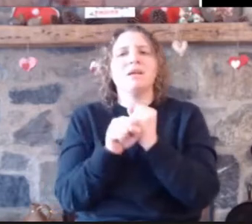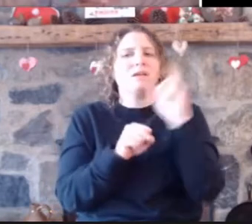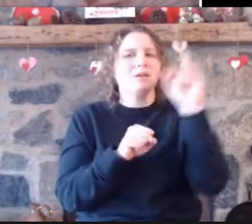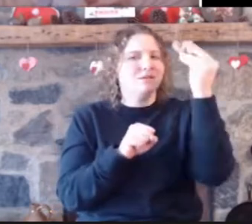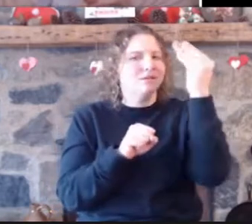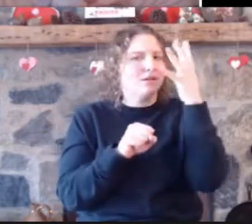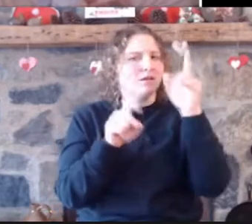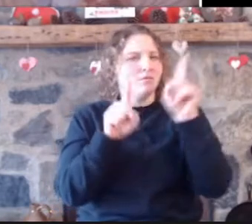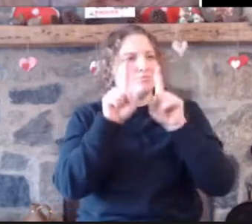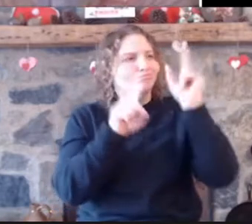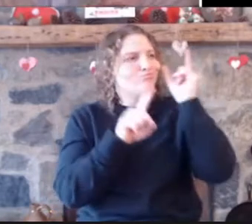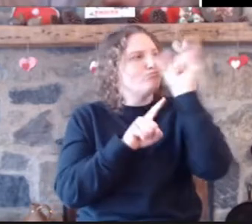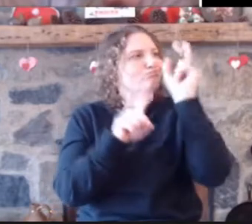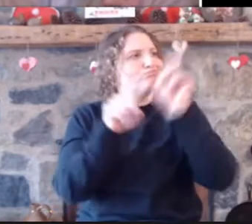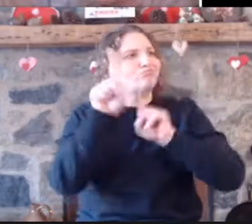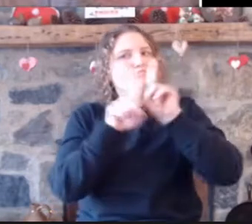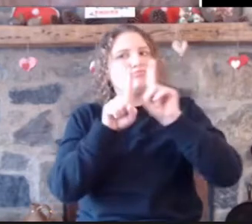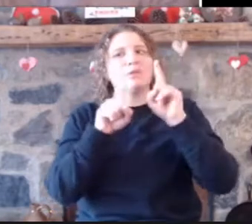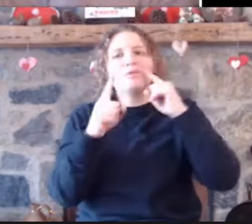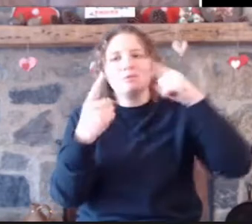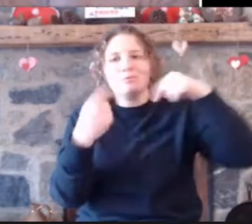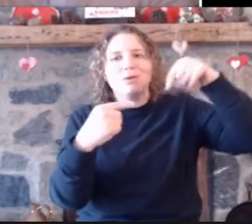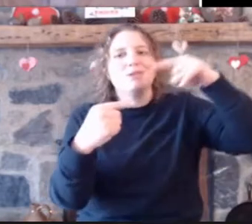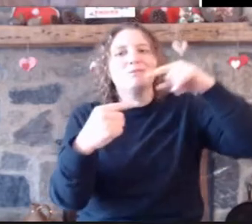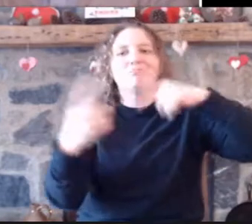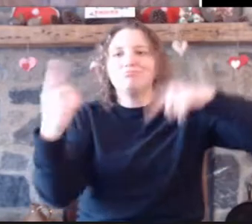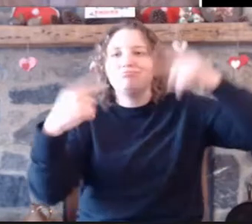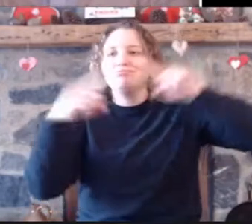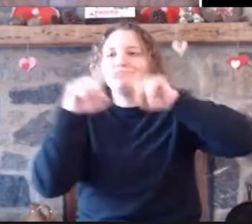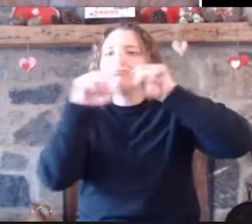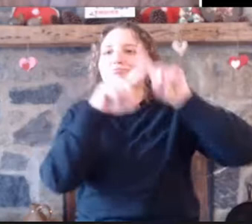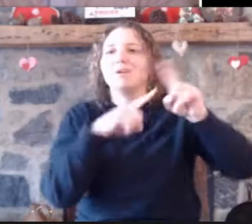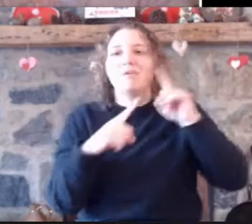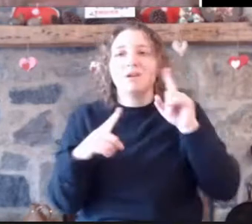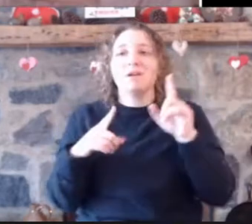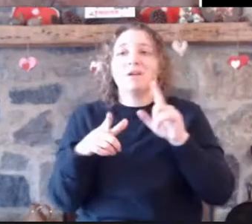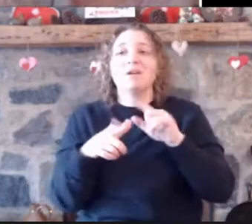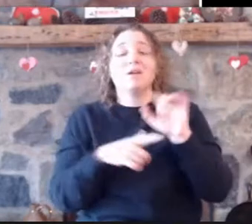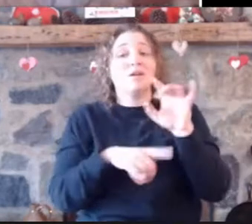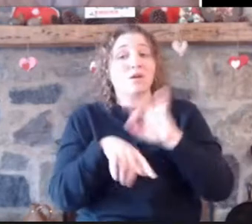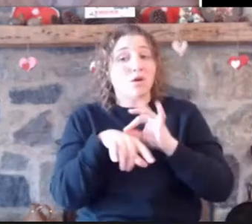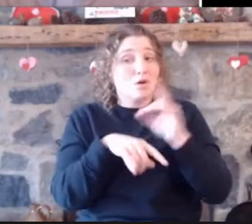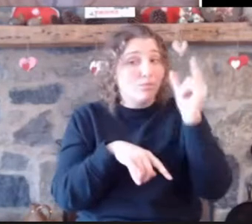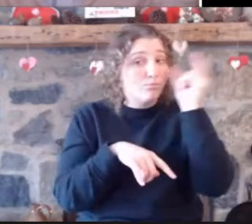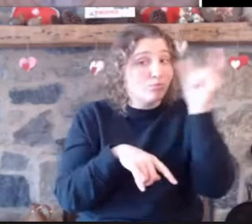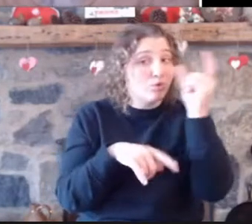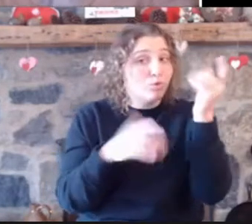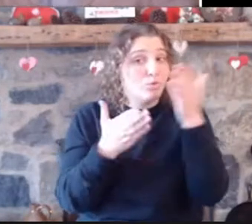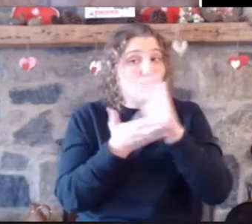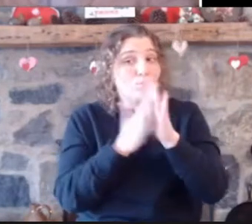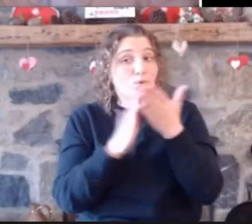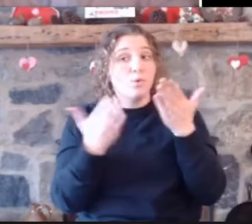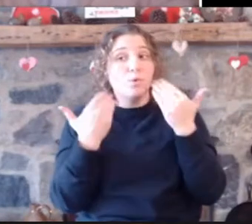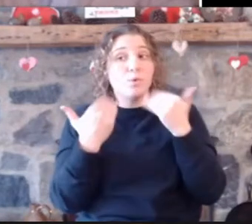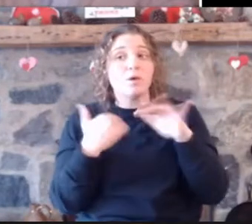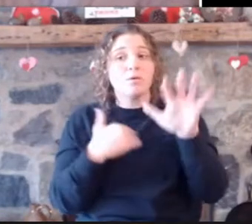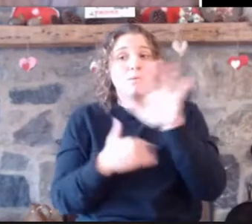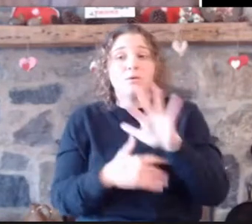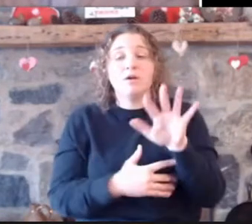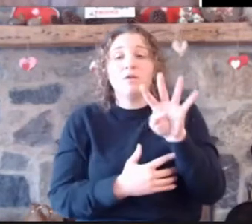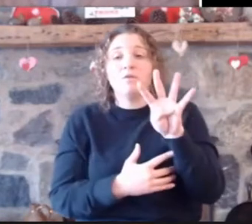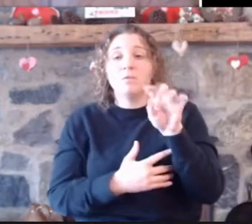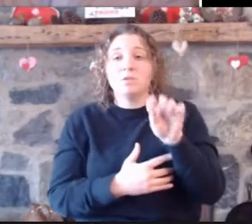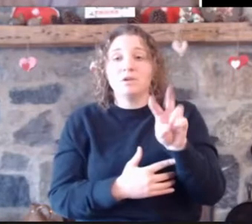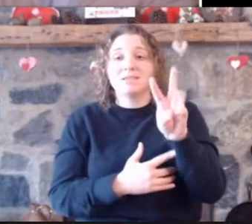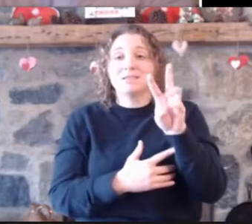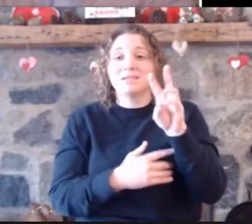and not spinning all in the same orientation. Earth and moon, they say, cooled down 4.6 billion years ago, but what's the problem with that? Where would the